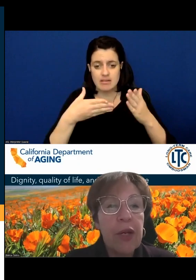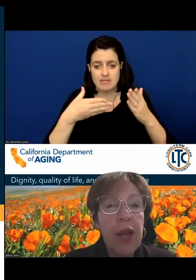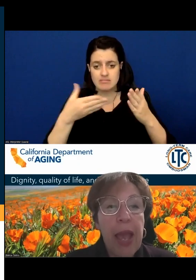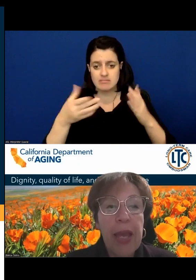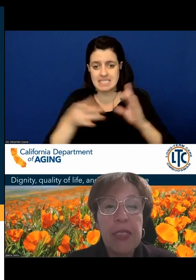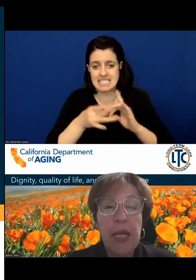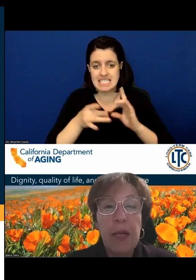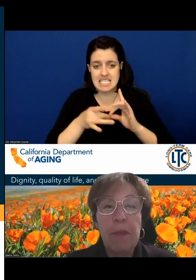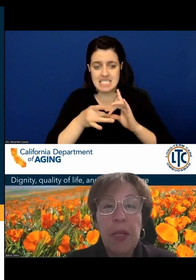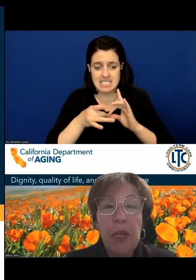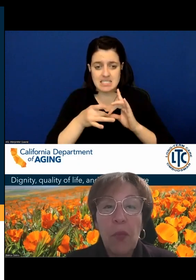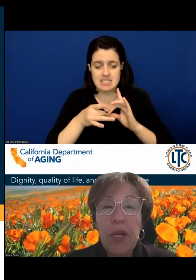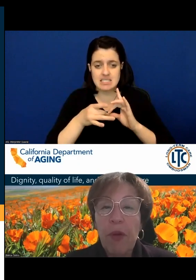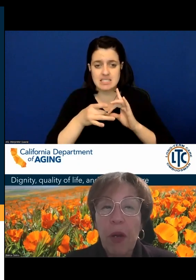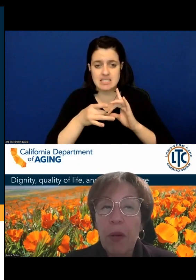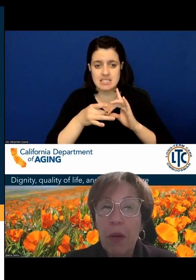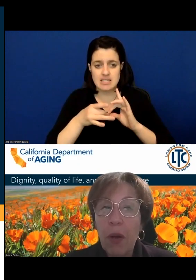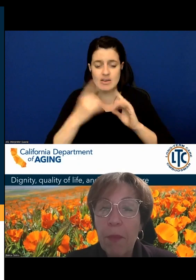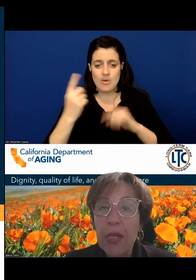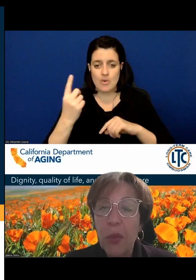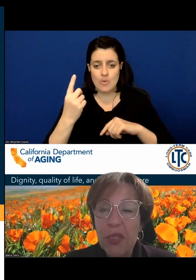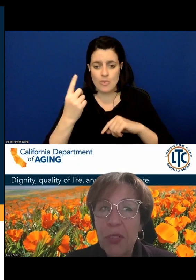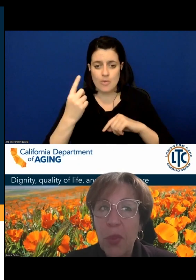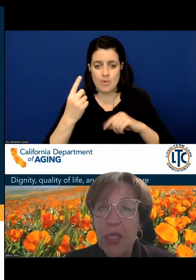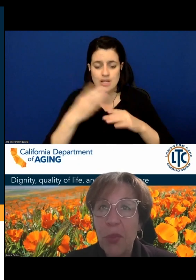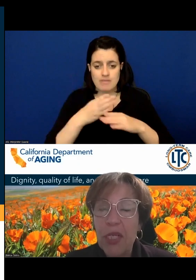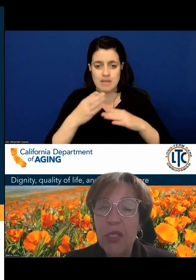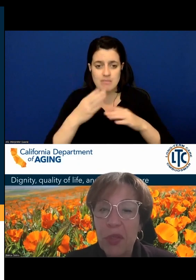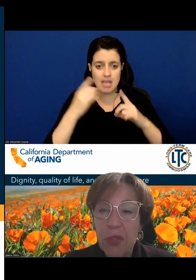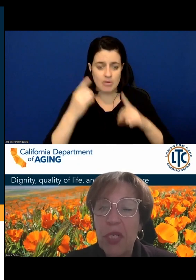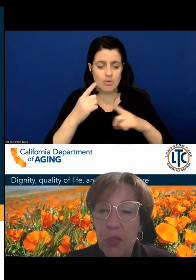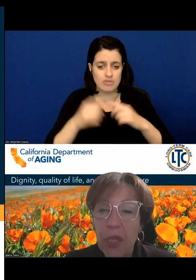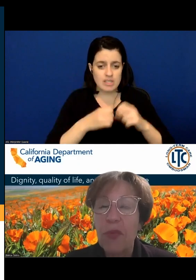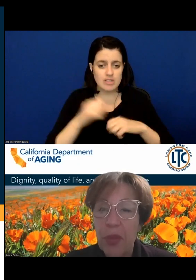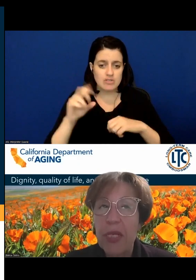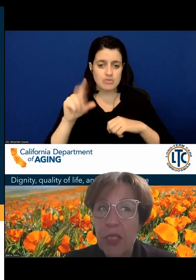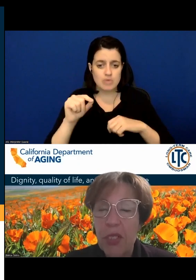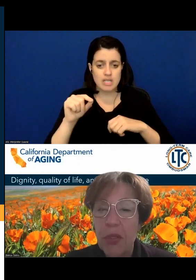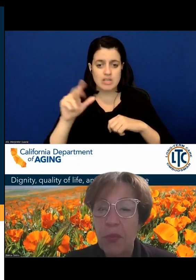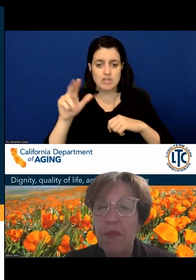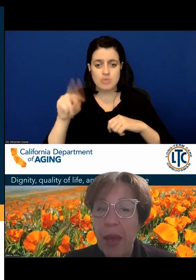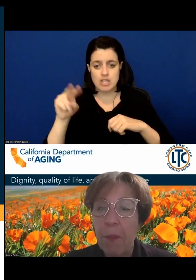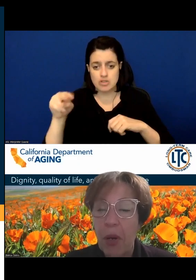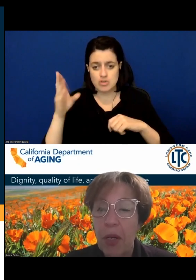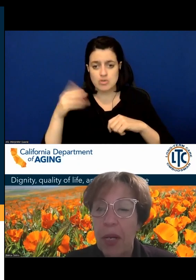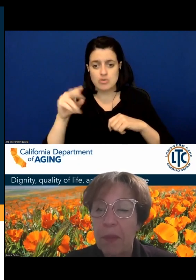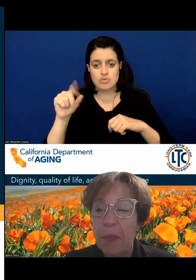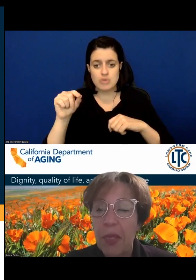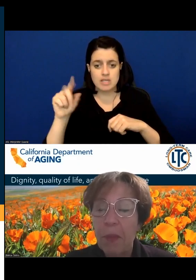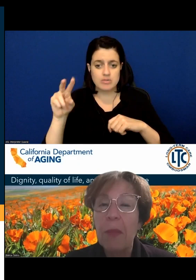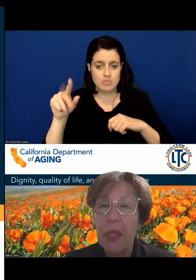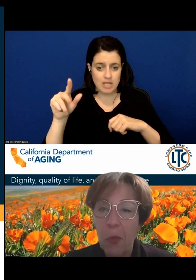links here, and one of our main goals in 2022 and 2023 is to revamp